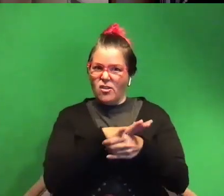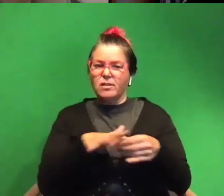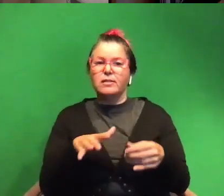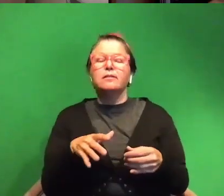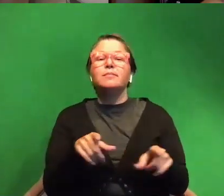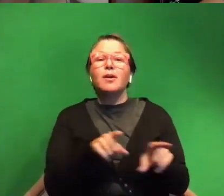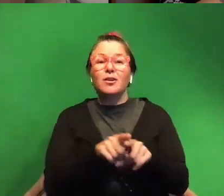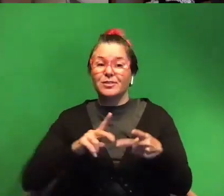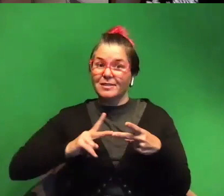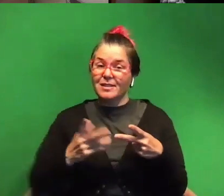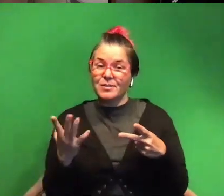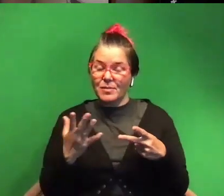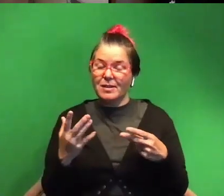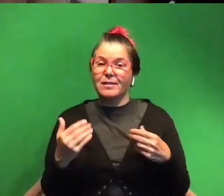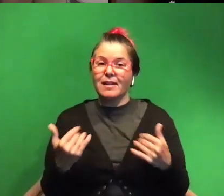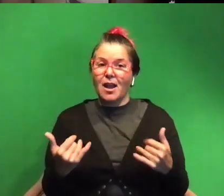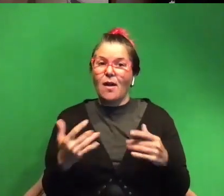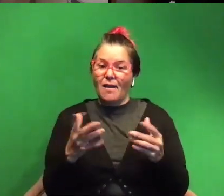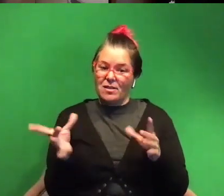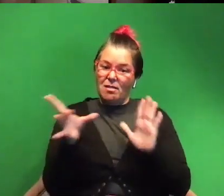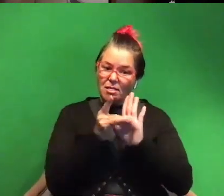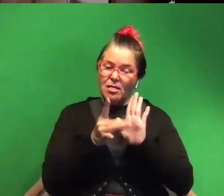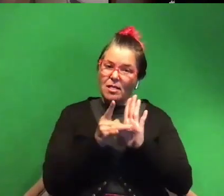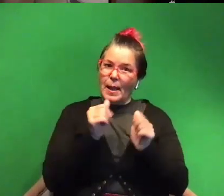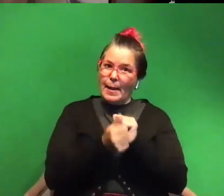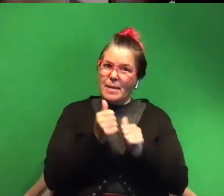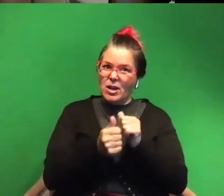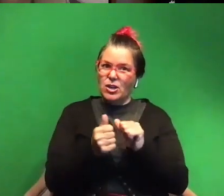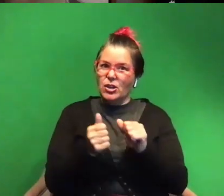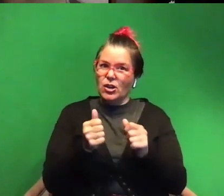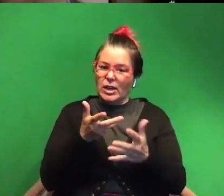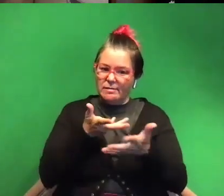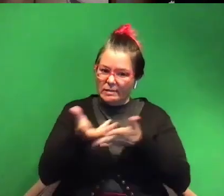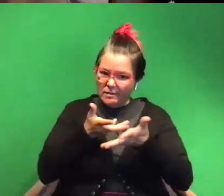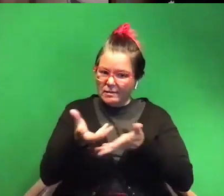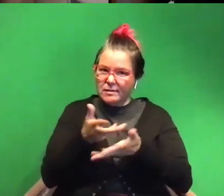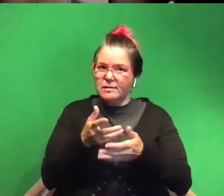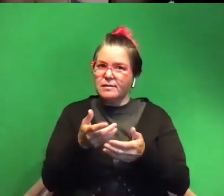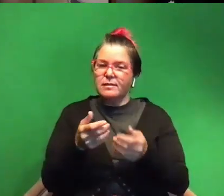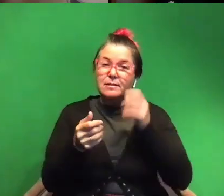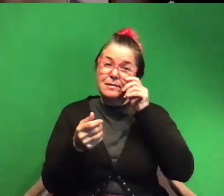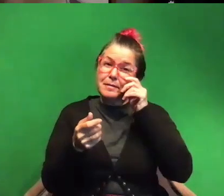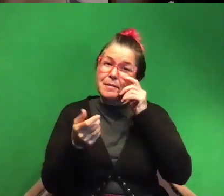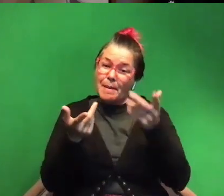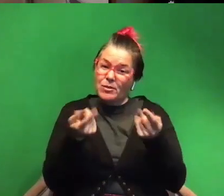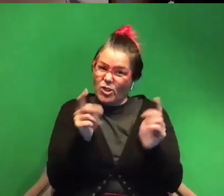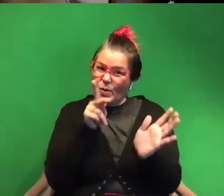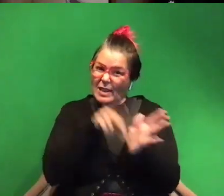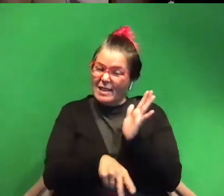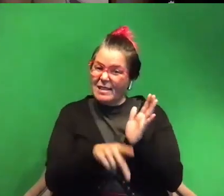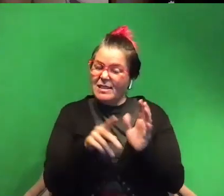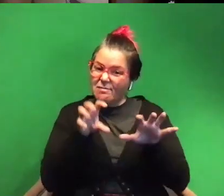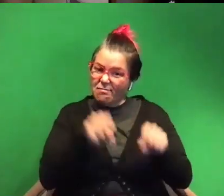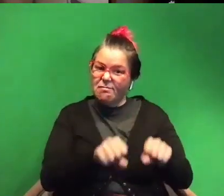also two, because now it has a competitor directly interacting with it, potentially even trying to kill it to take over